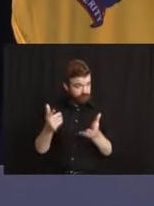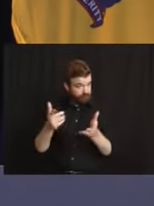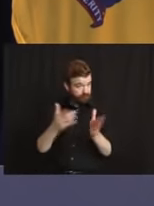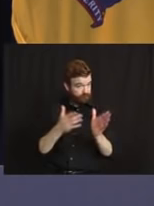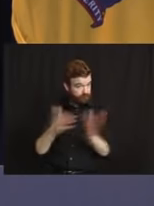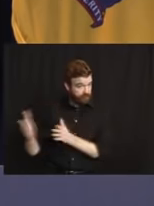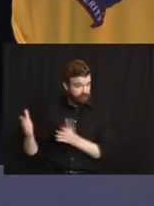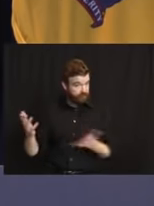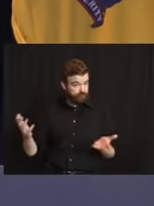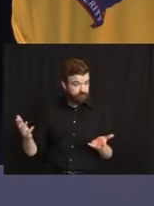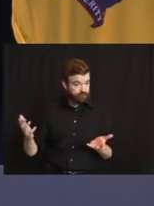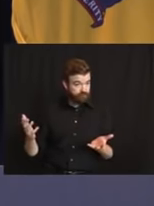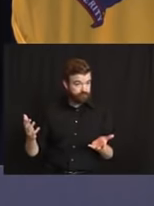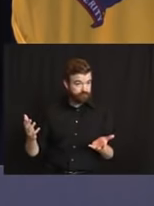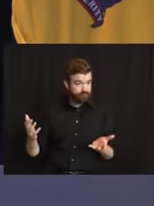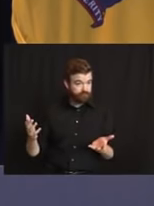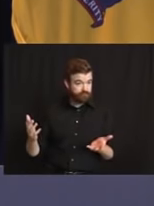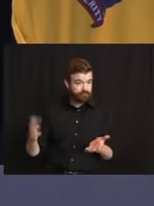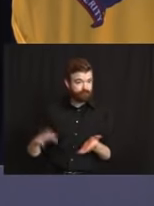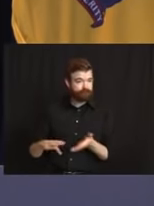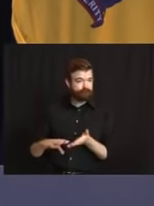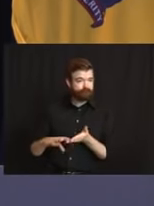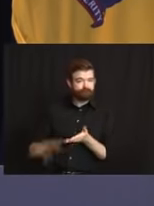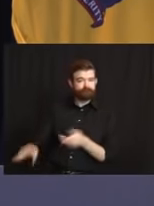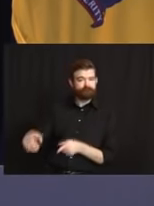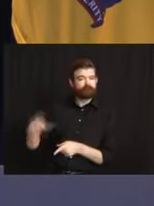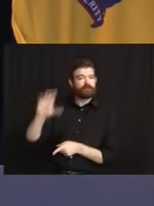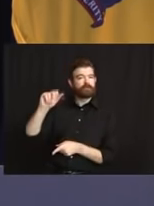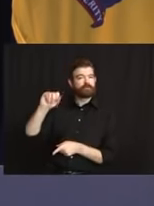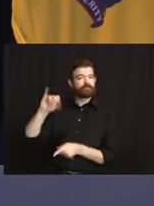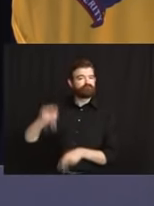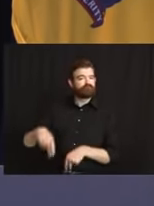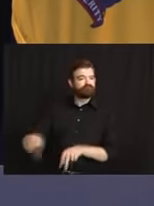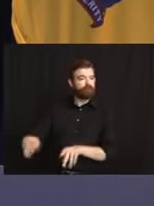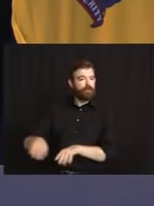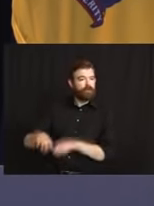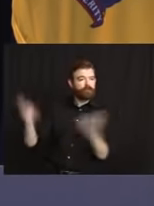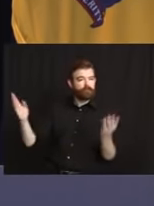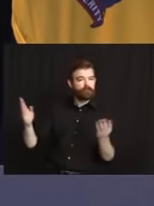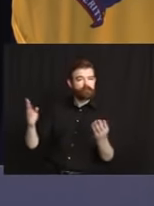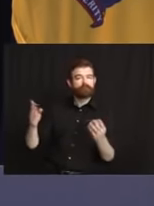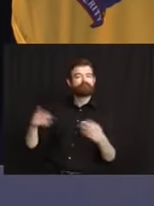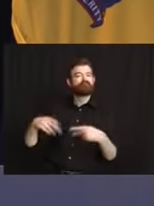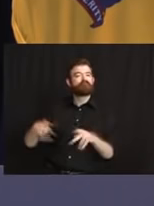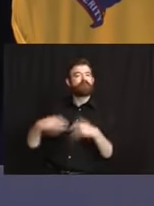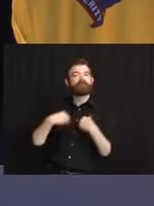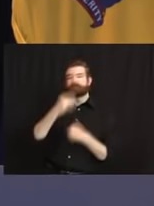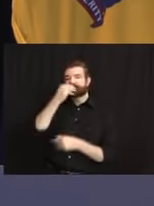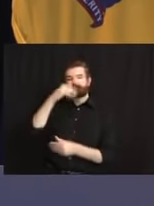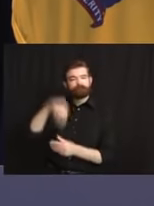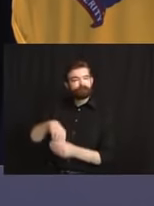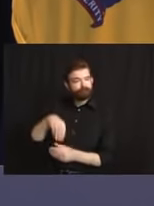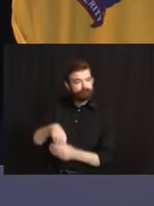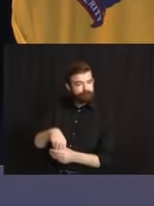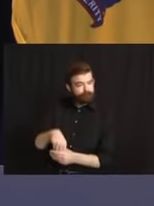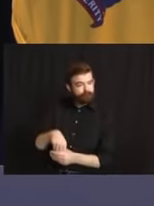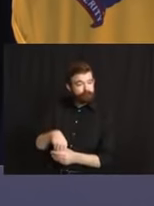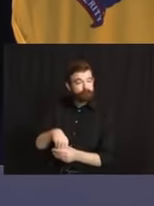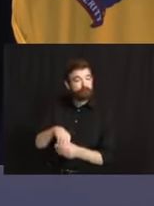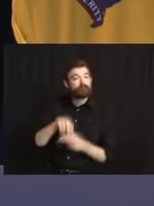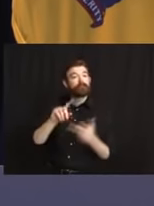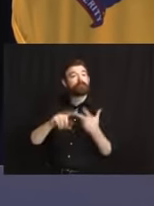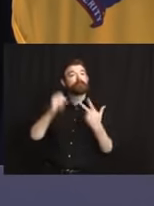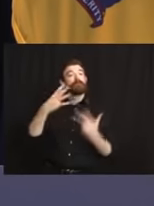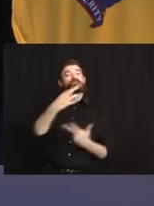And also curious if any casinos have asked for an exemption. And lastly, Governor, many restaurant owners have spent thousands on